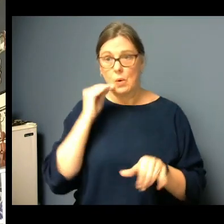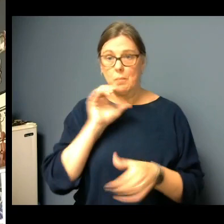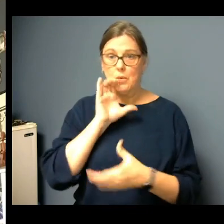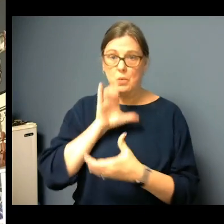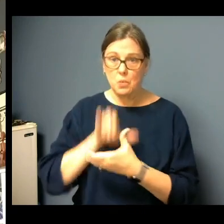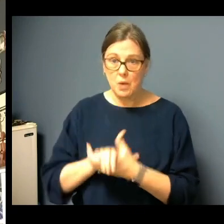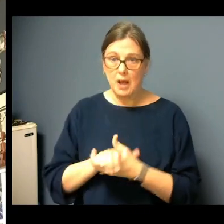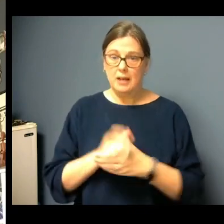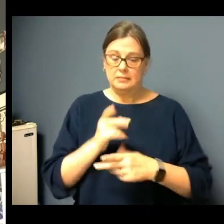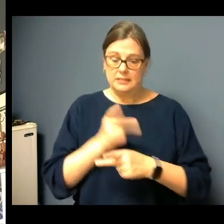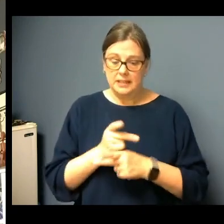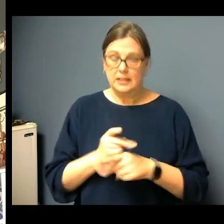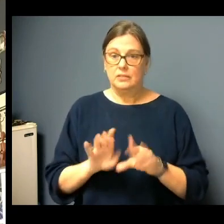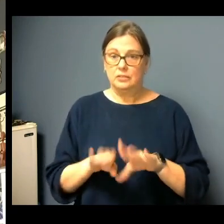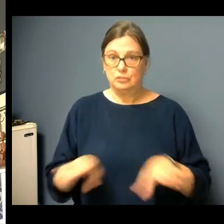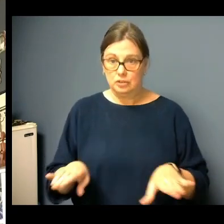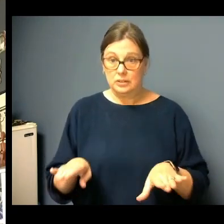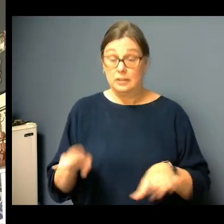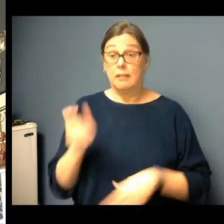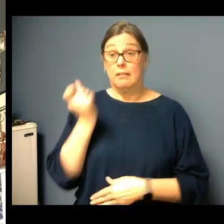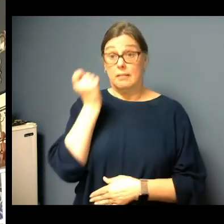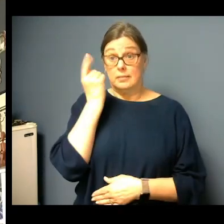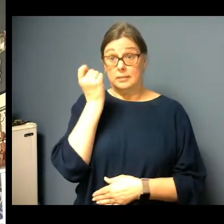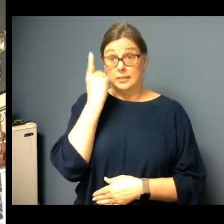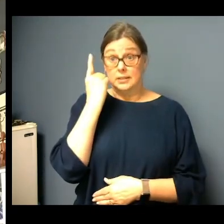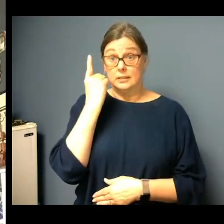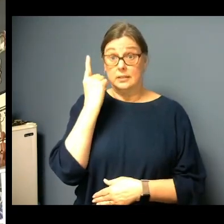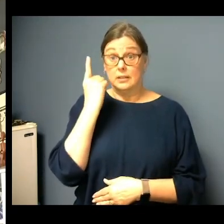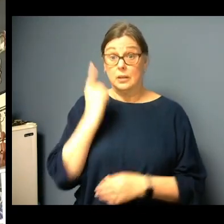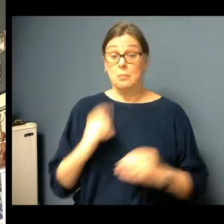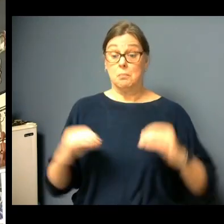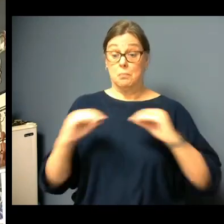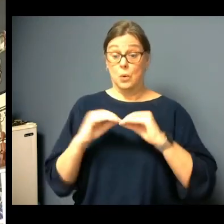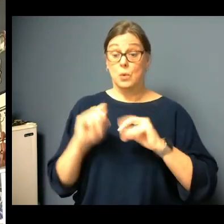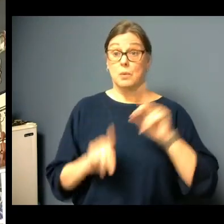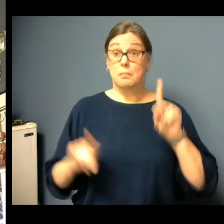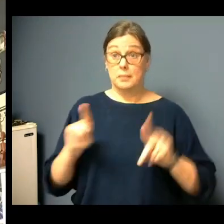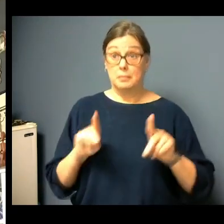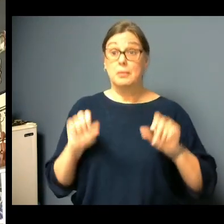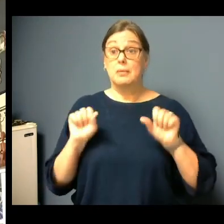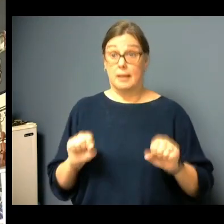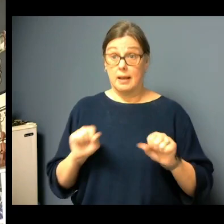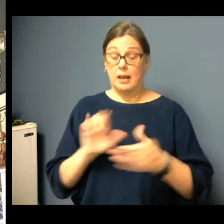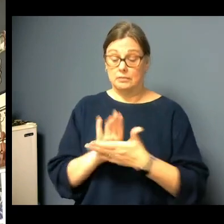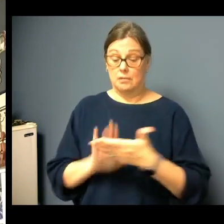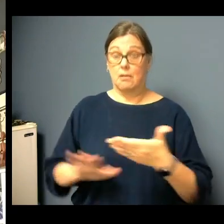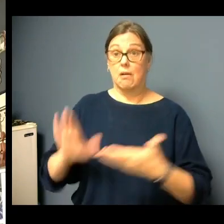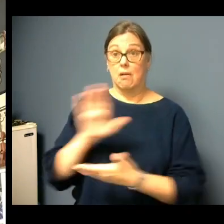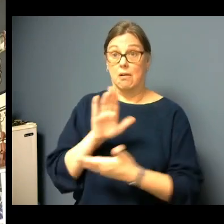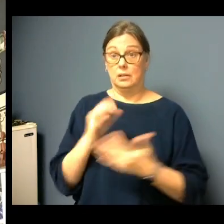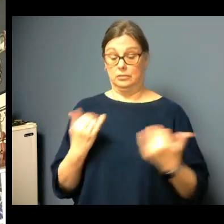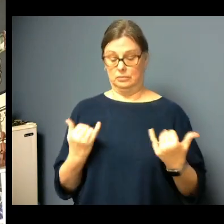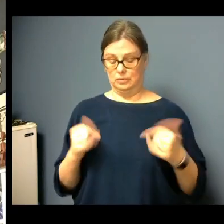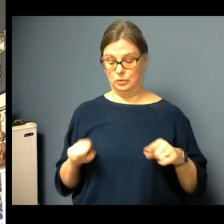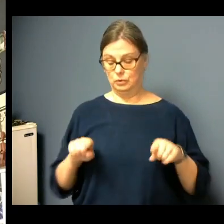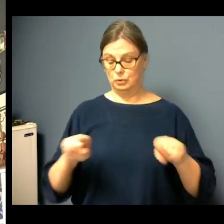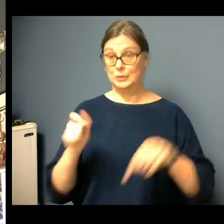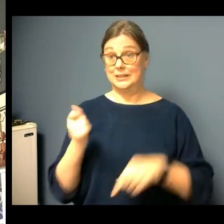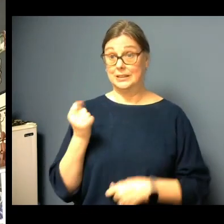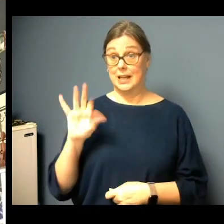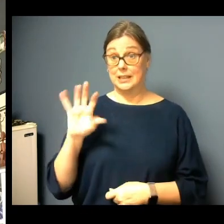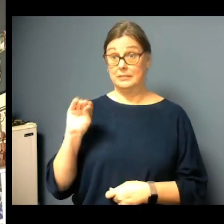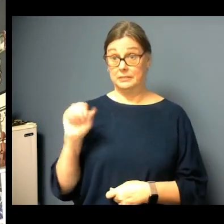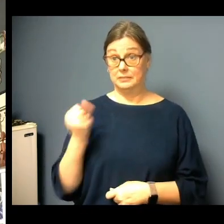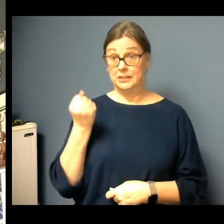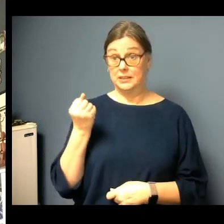increasingly more people have access to college in the 50s, in large part because of the GI Bill. But the idea was that when a